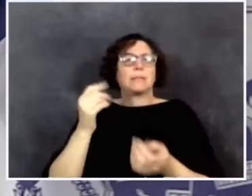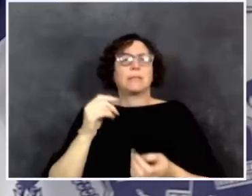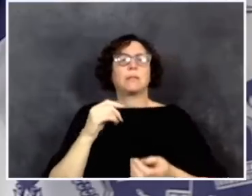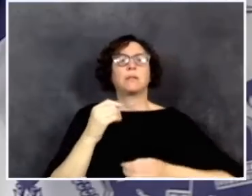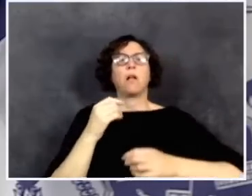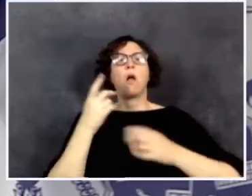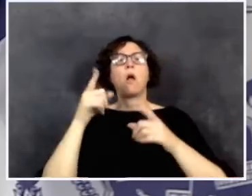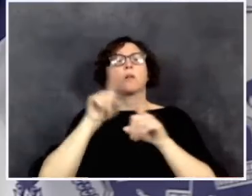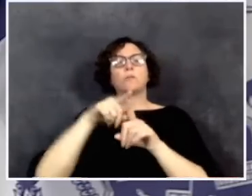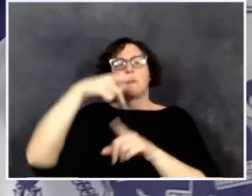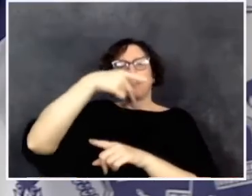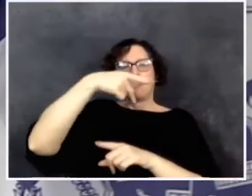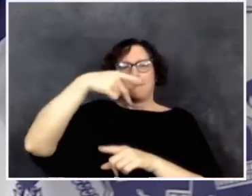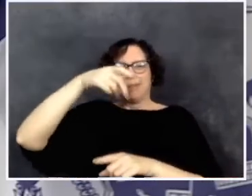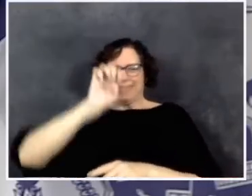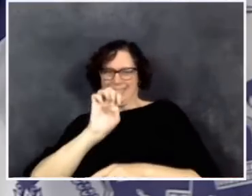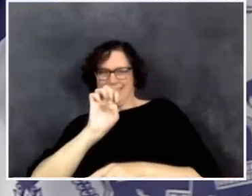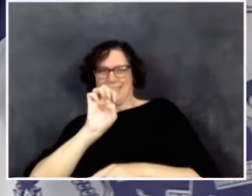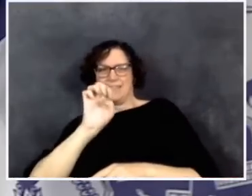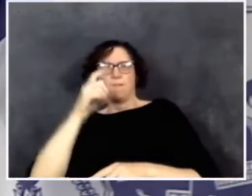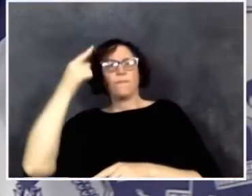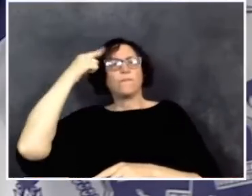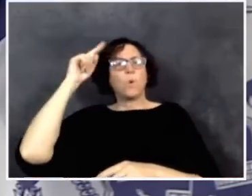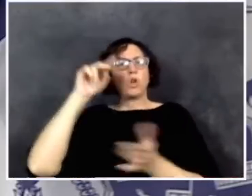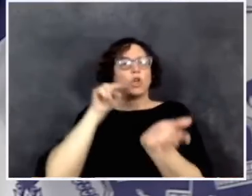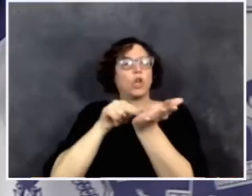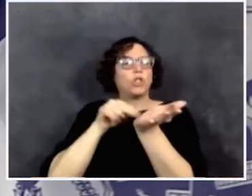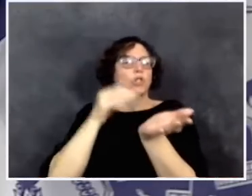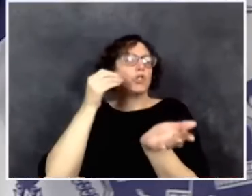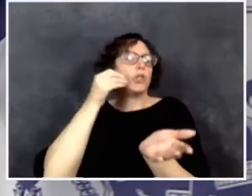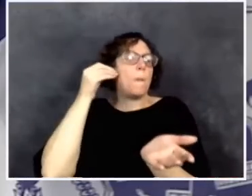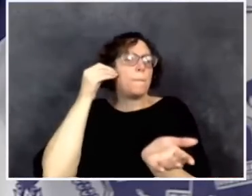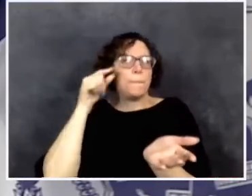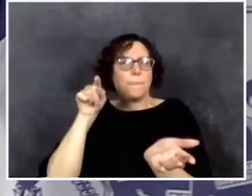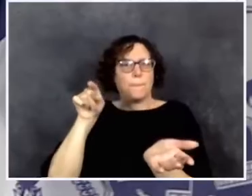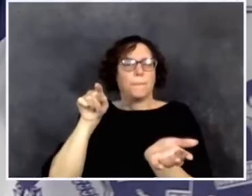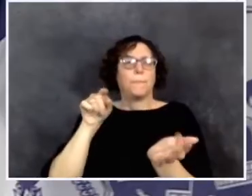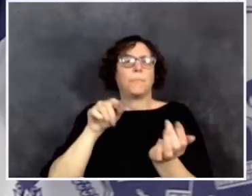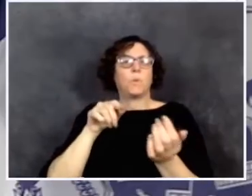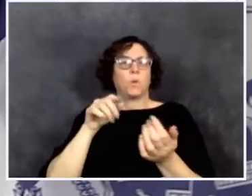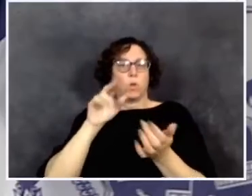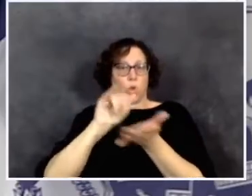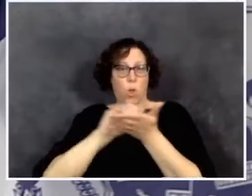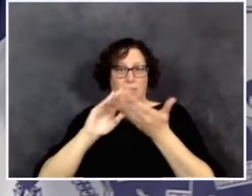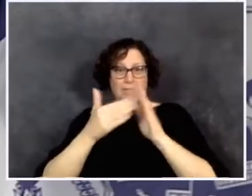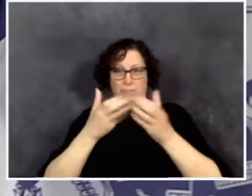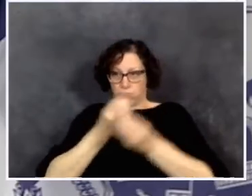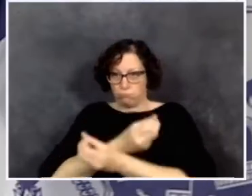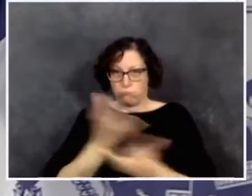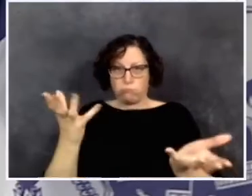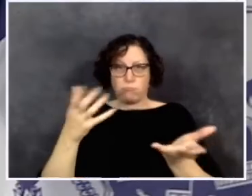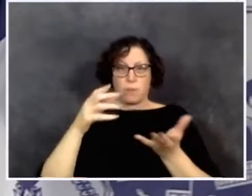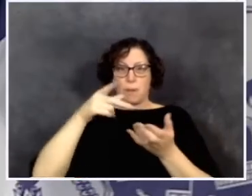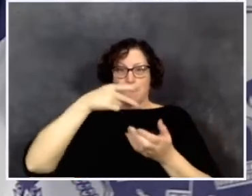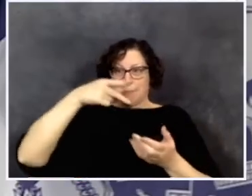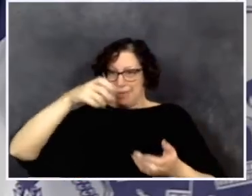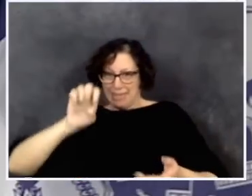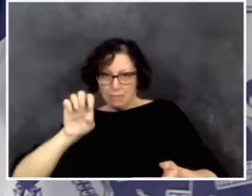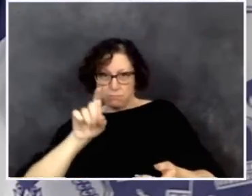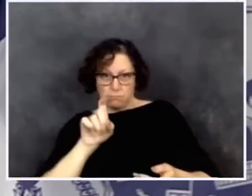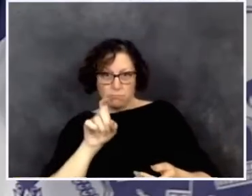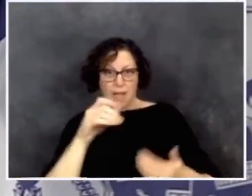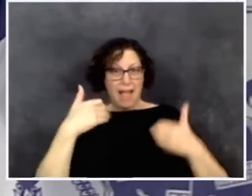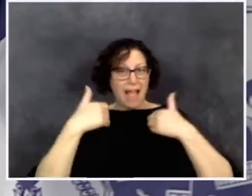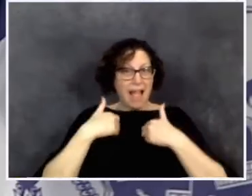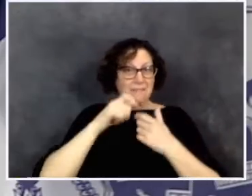Are there any efforts by the city currently? And if so, do you have any specific numbers on that? And just more